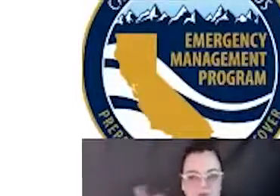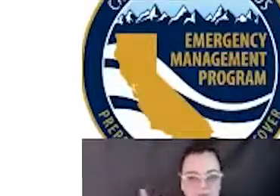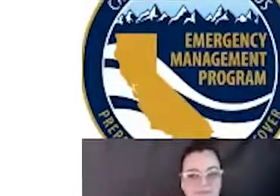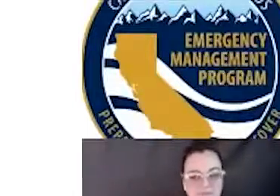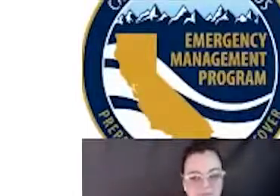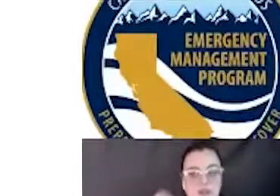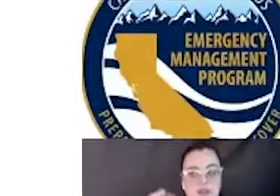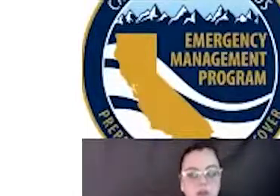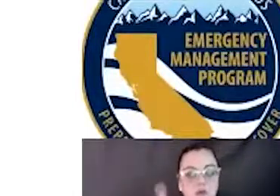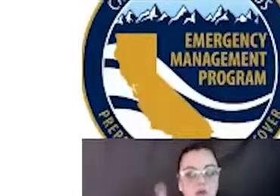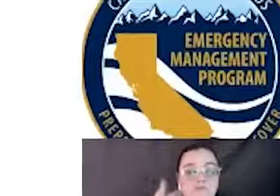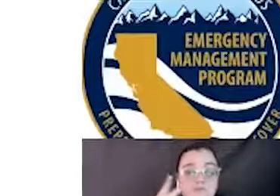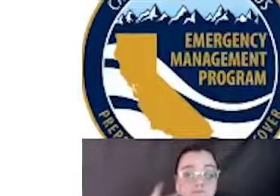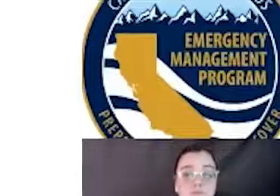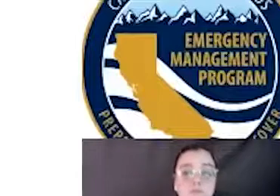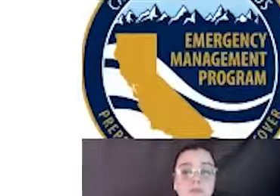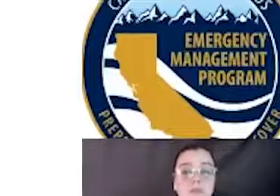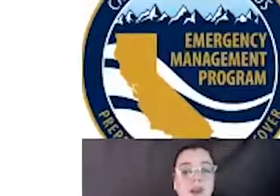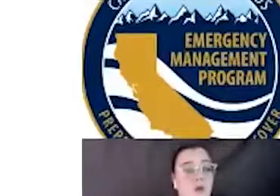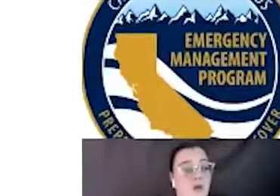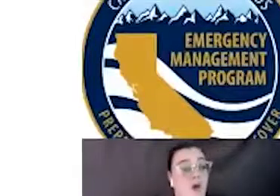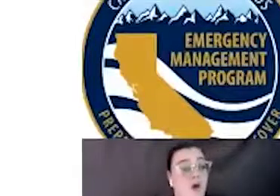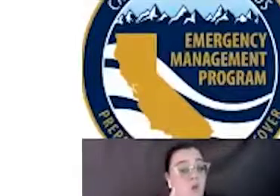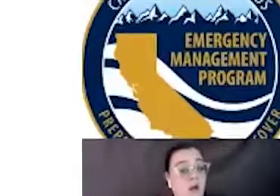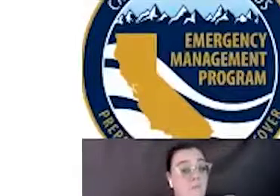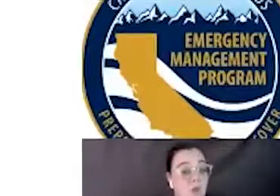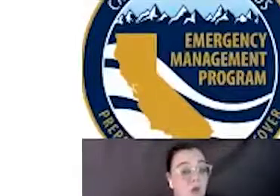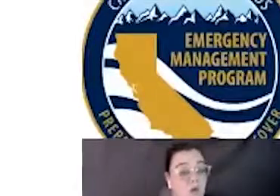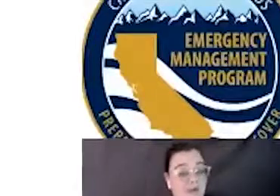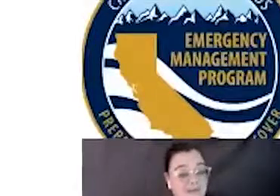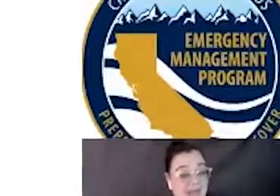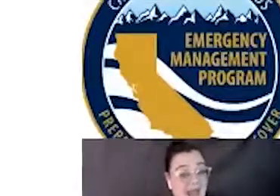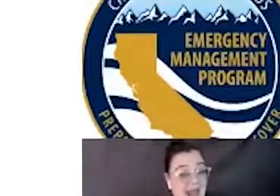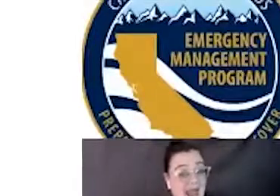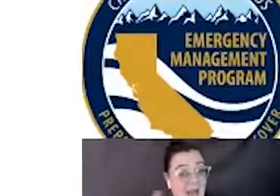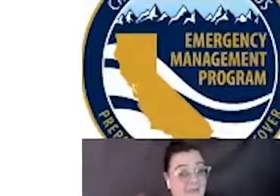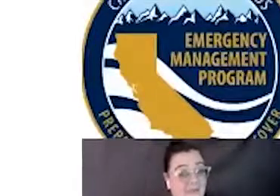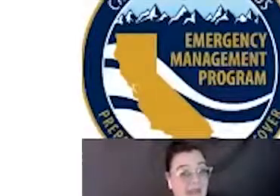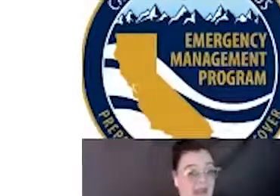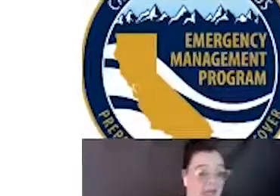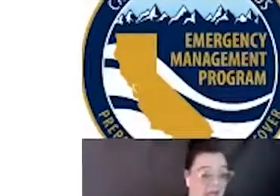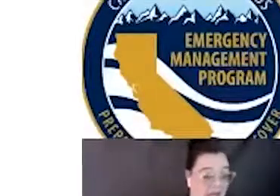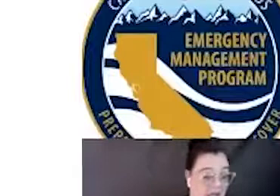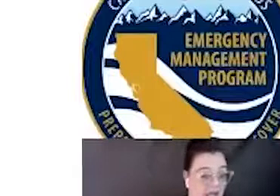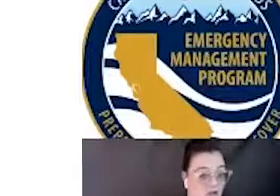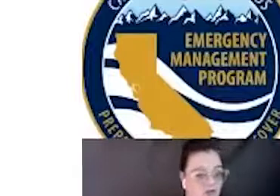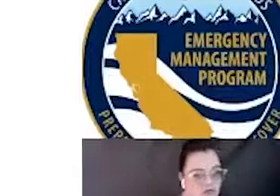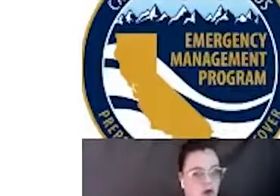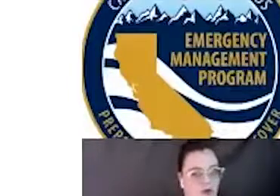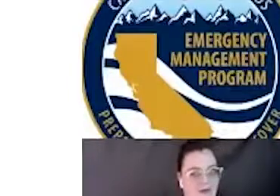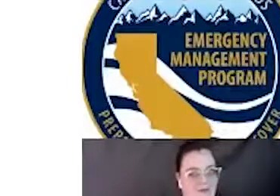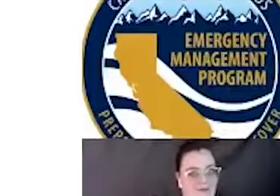different options. There's one more question. Can this app be linked into existing notification